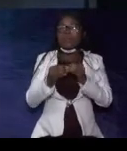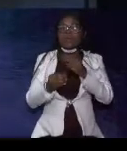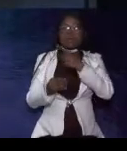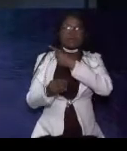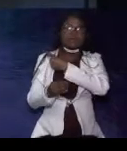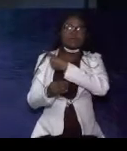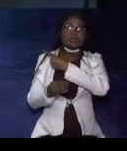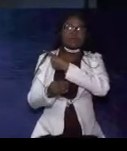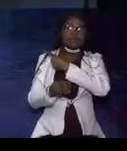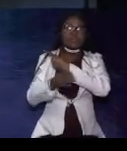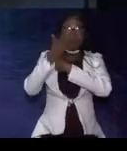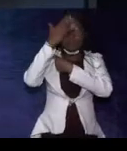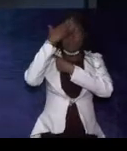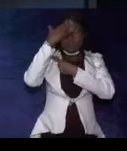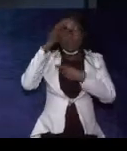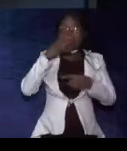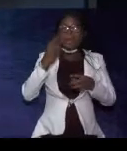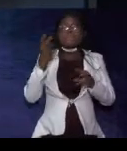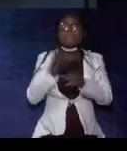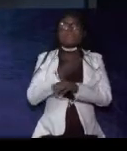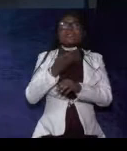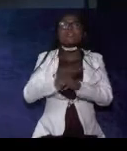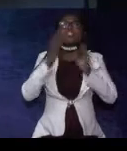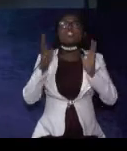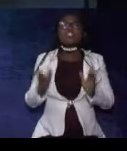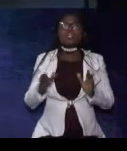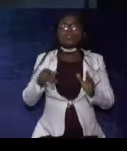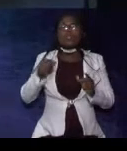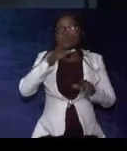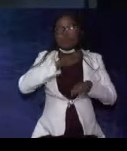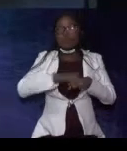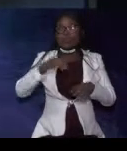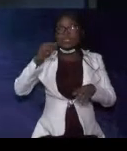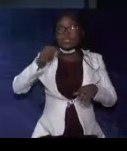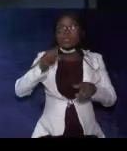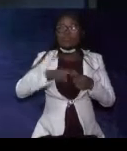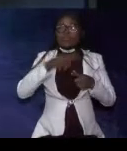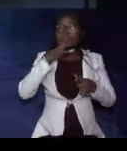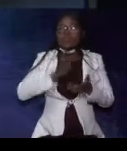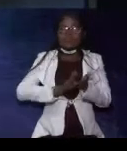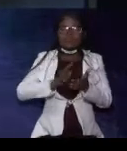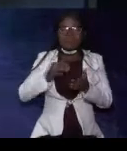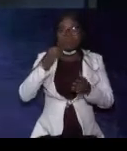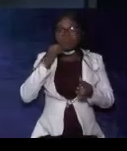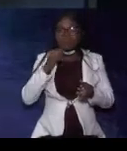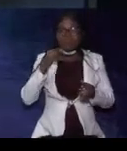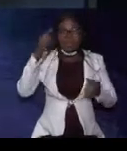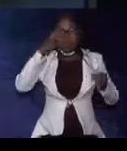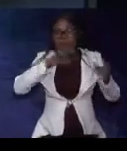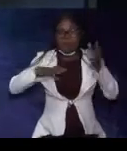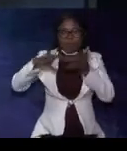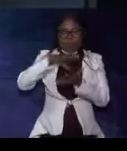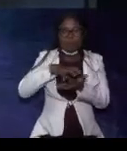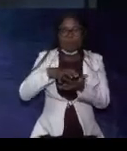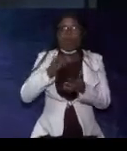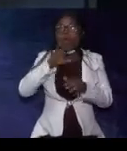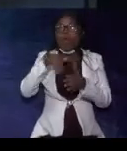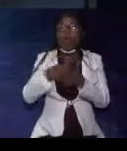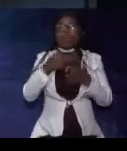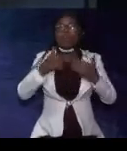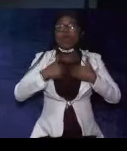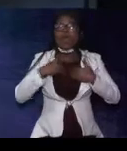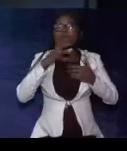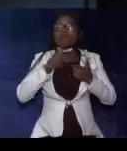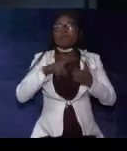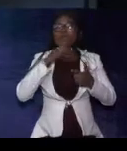scary. But you are a mathematician and you do not need to be scared because you have been taught how to handle large numbers like